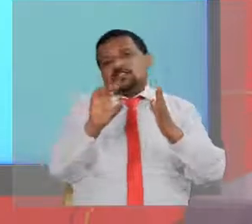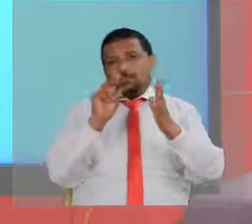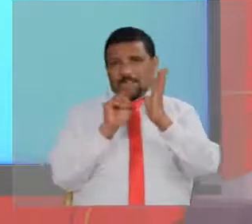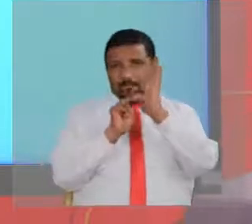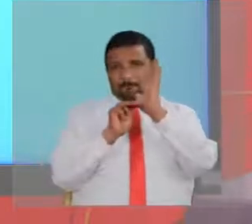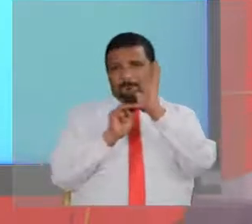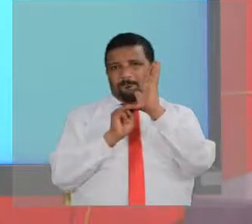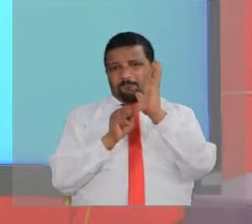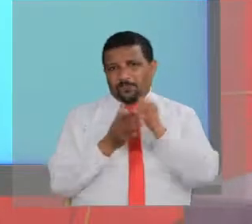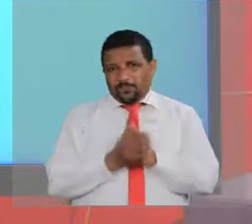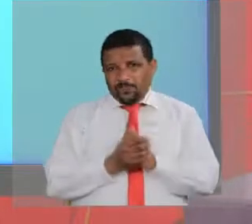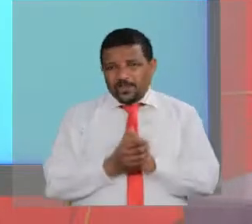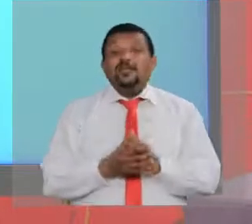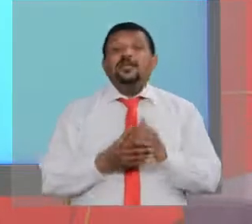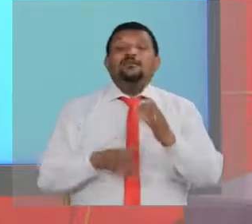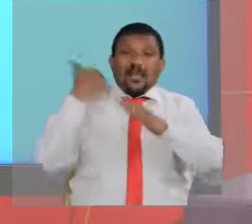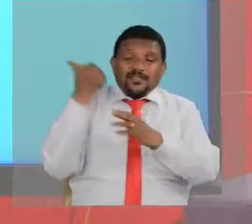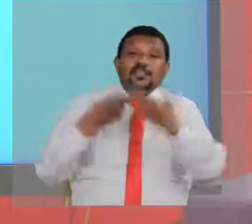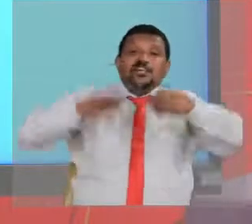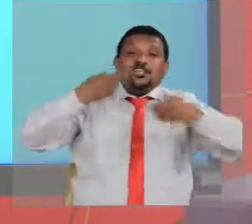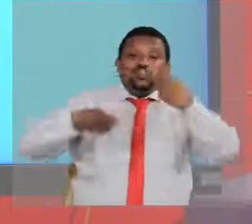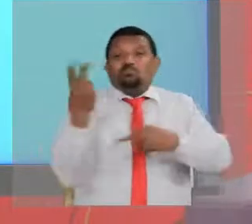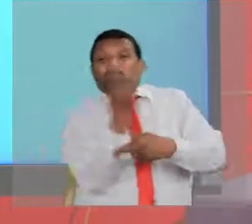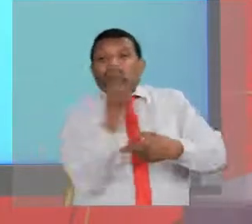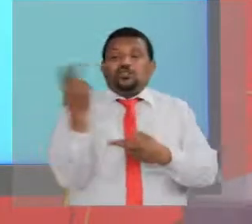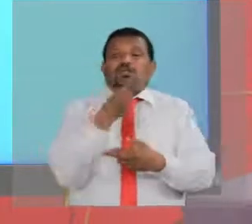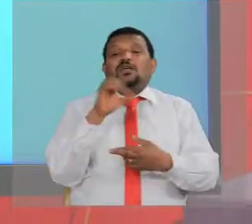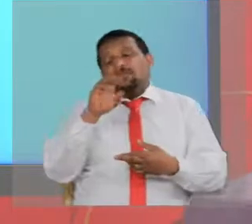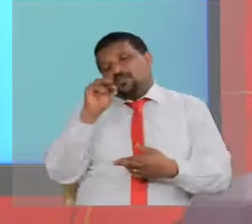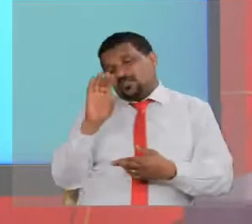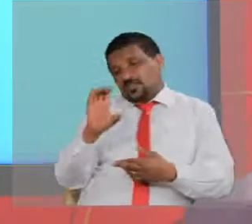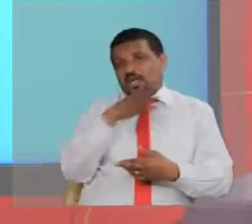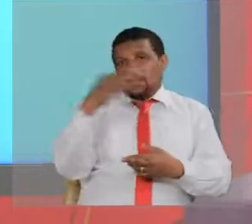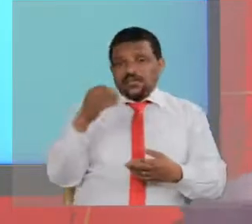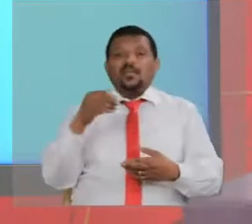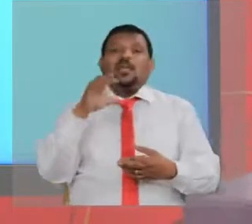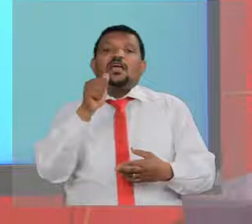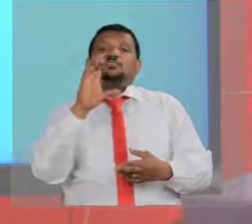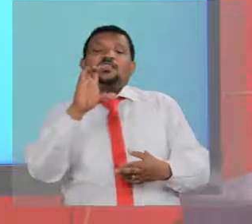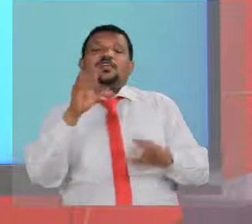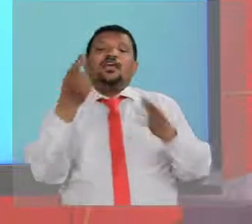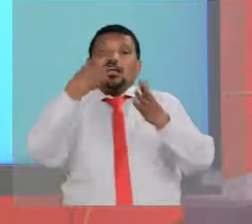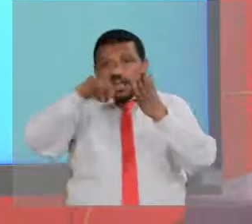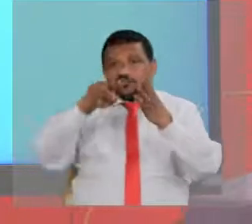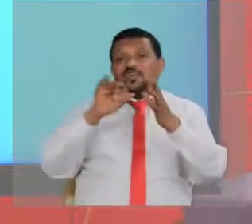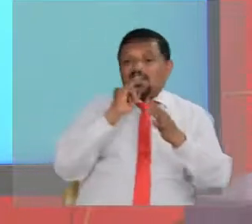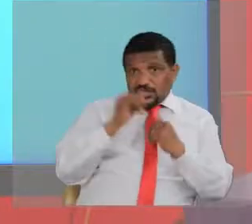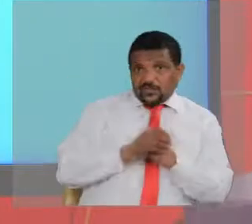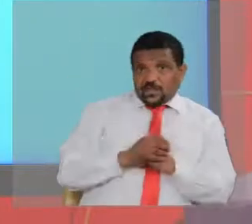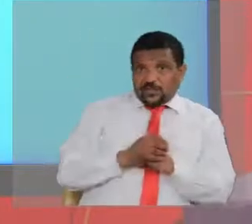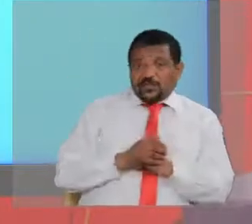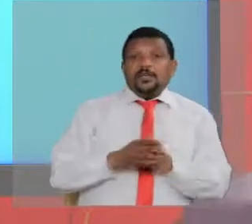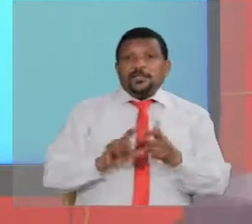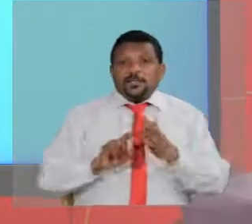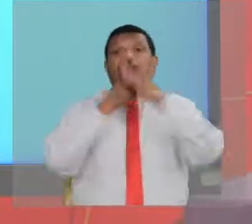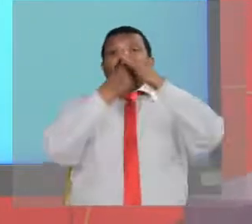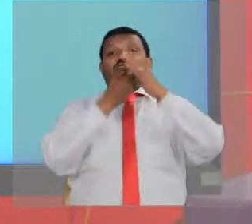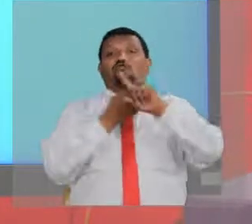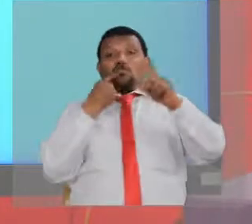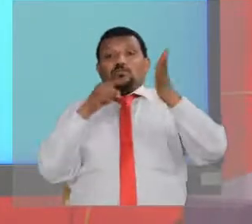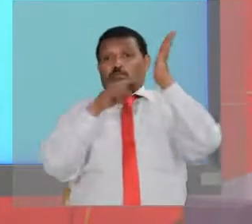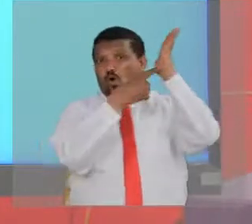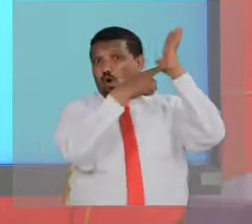minimum. The other relationship between the MC and the AC curve is, starting from